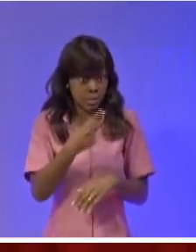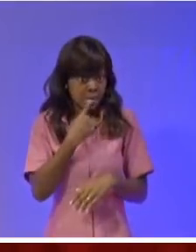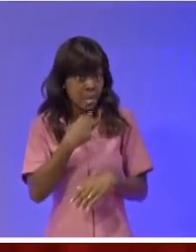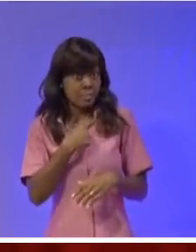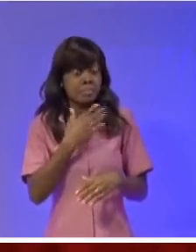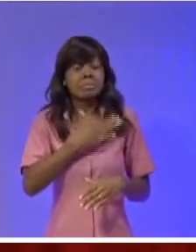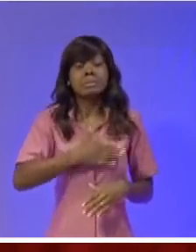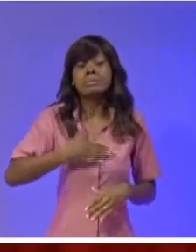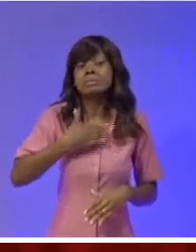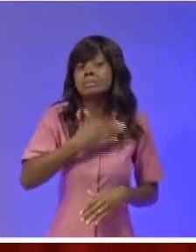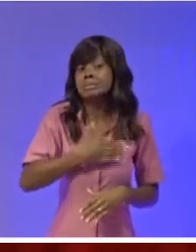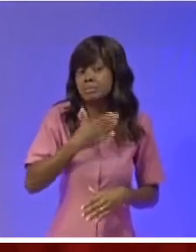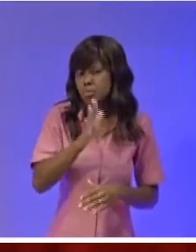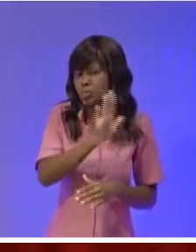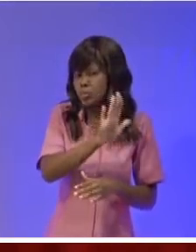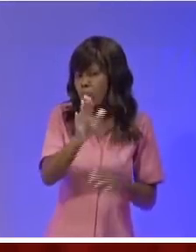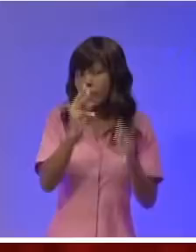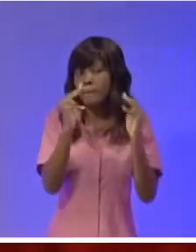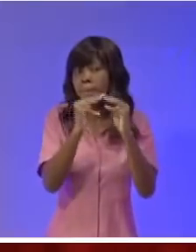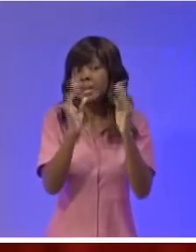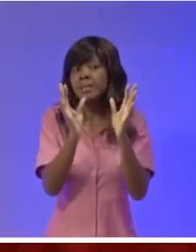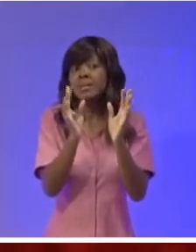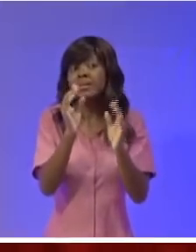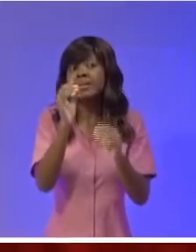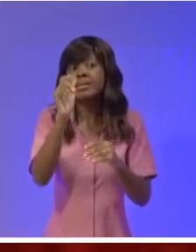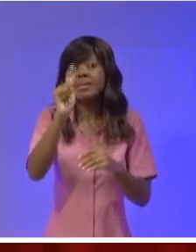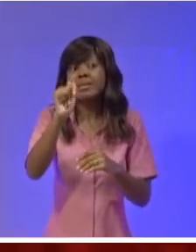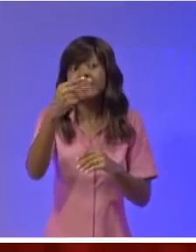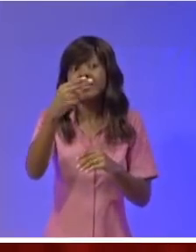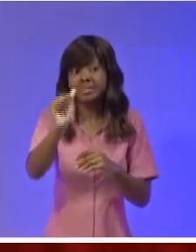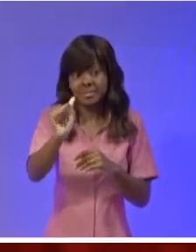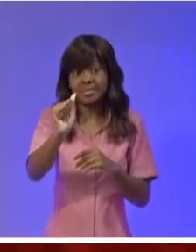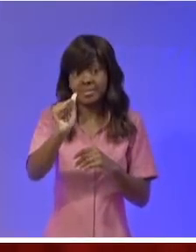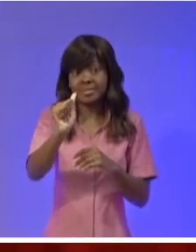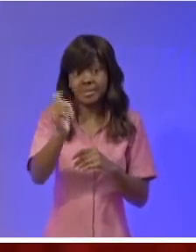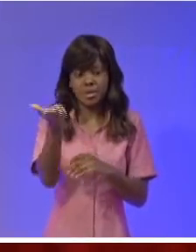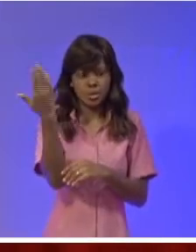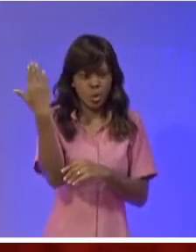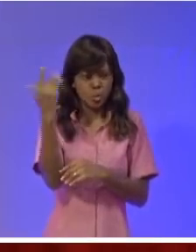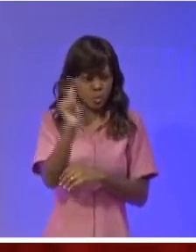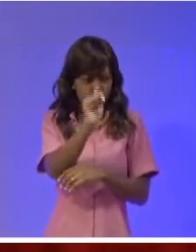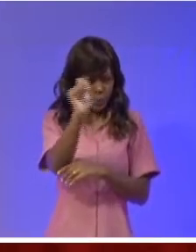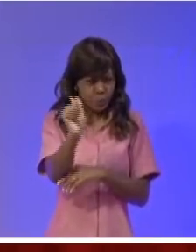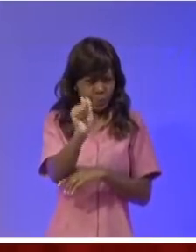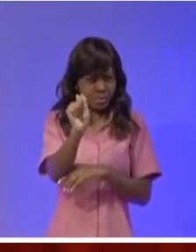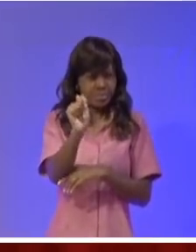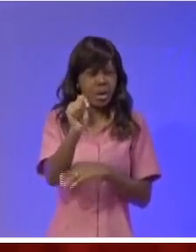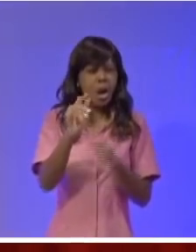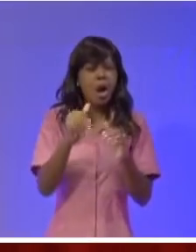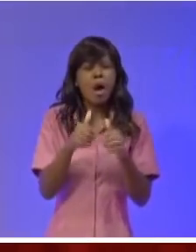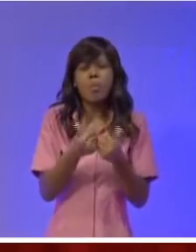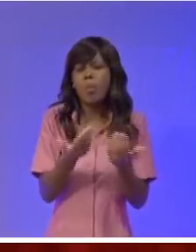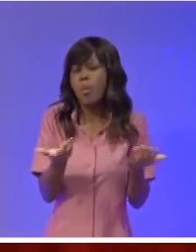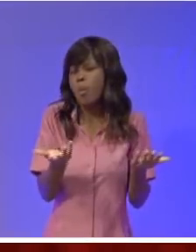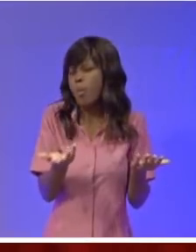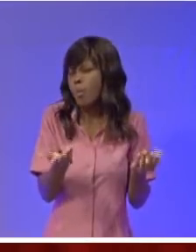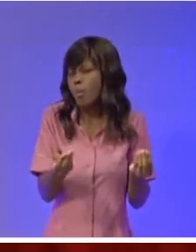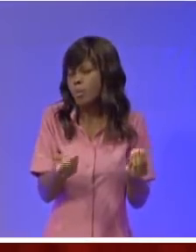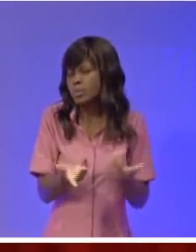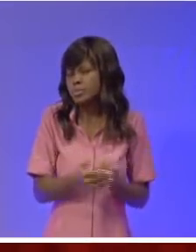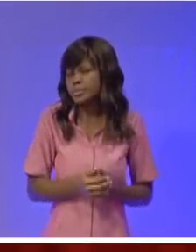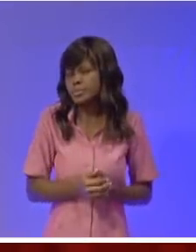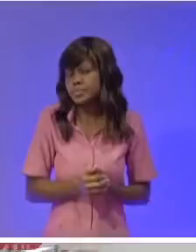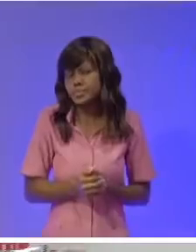of your meeting with the THA Health Secretary on Tuesday? Thank you. So that is a question for me as Minister. It was my